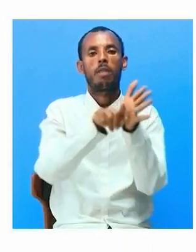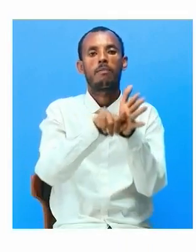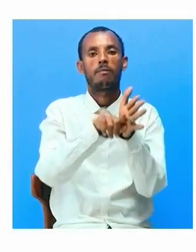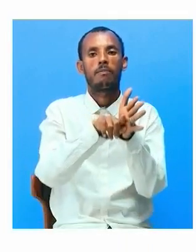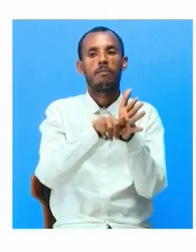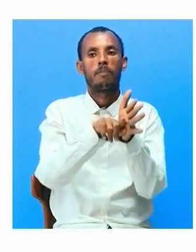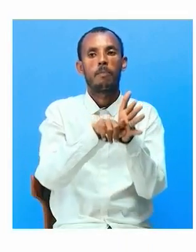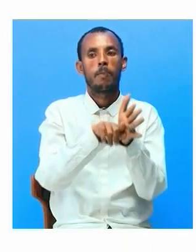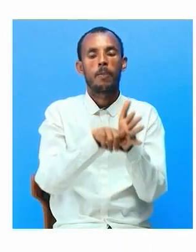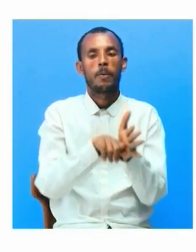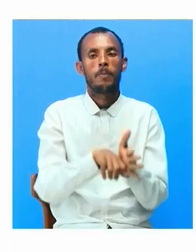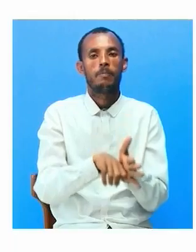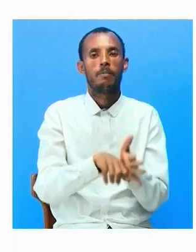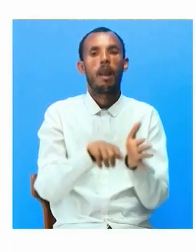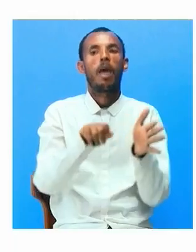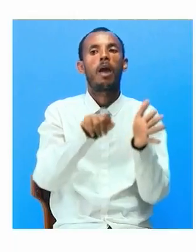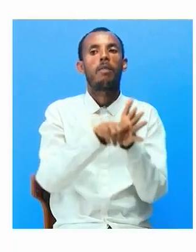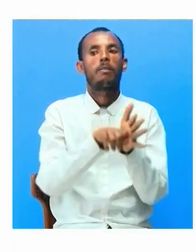negative